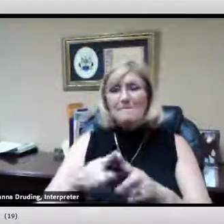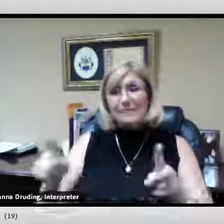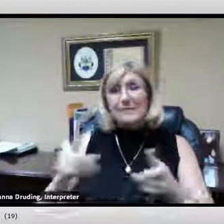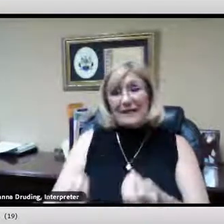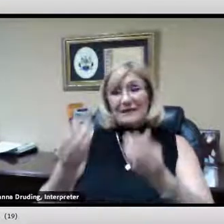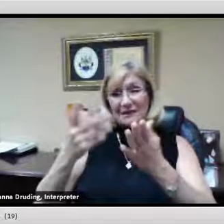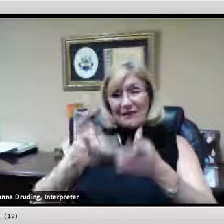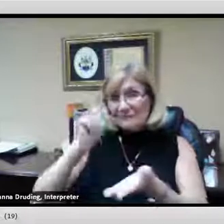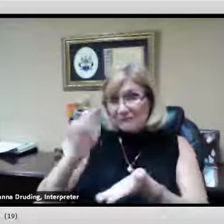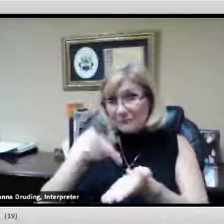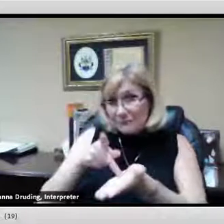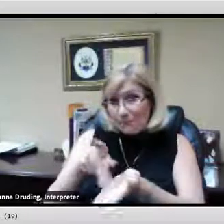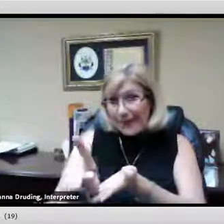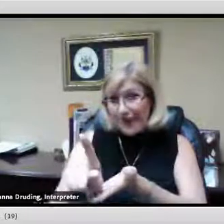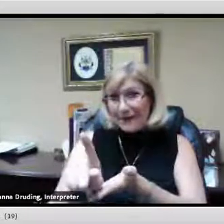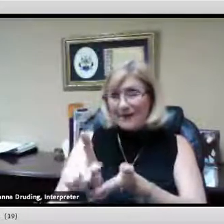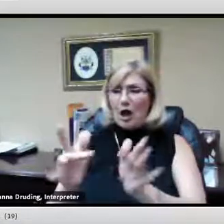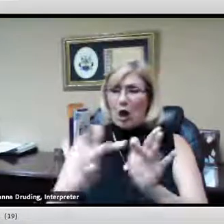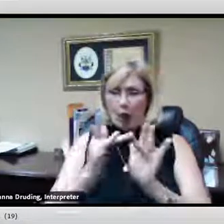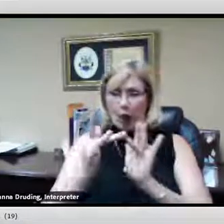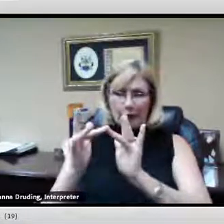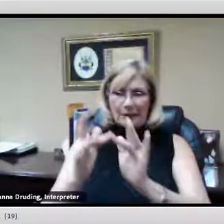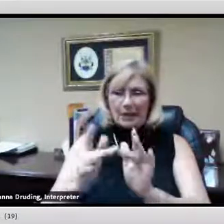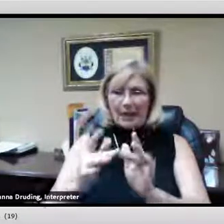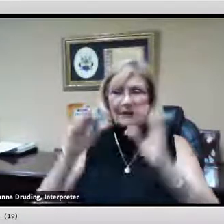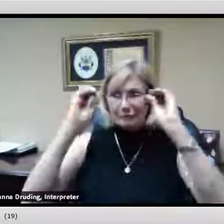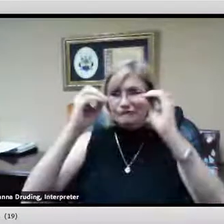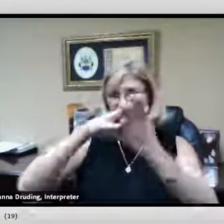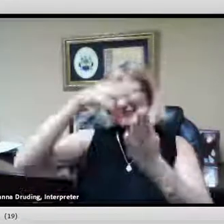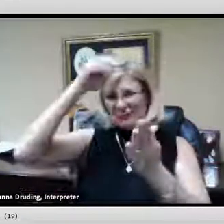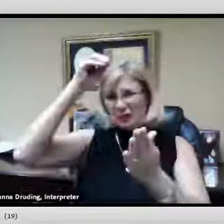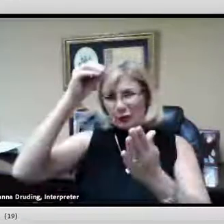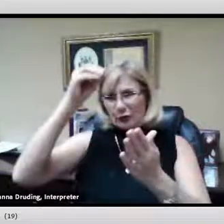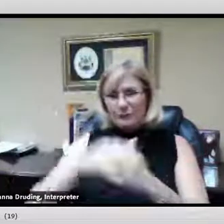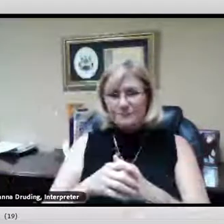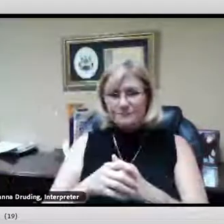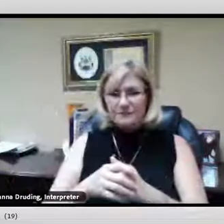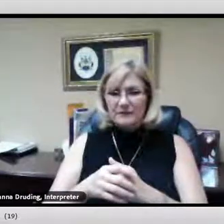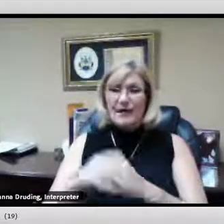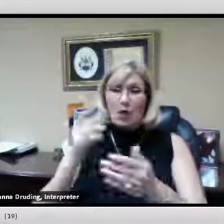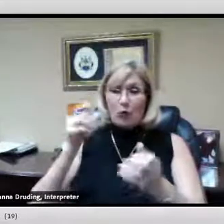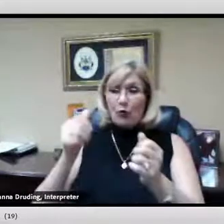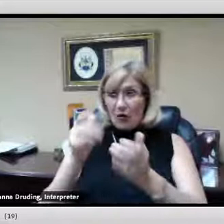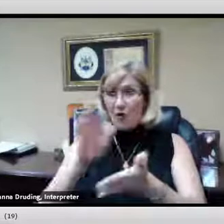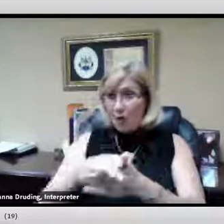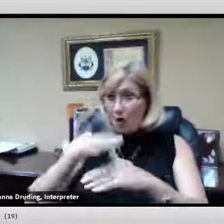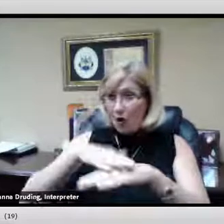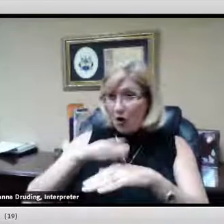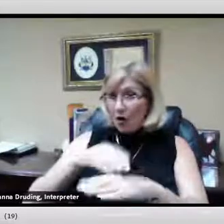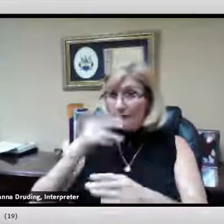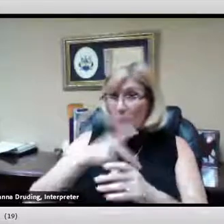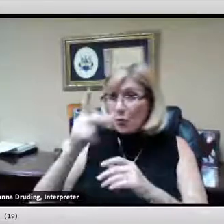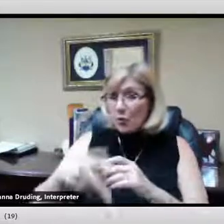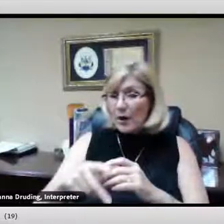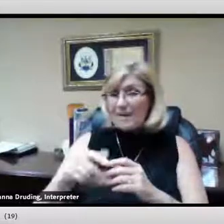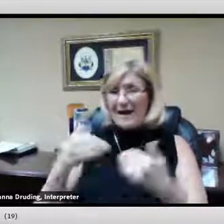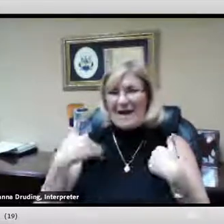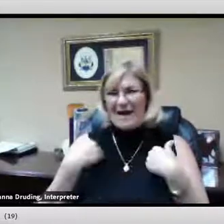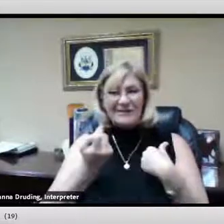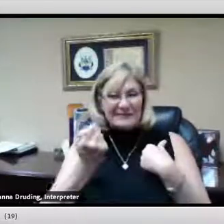like that, online tutorials to learn programming. Since I have a little bit of knowledge